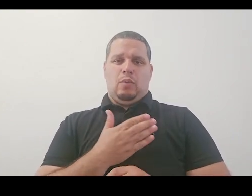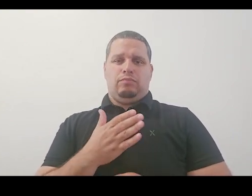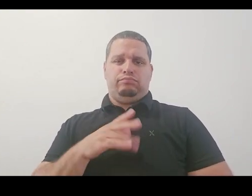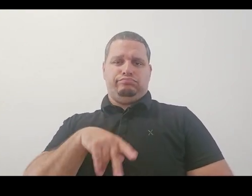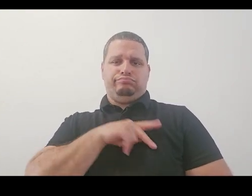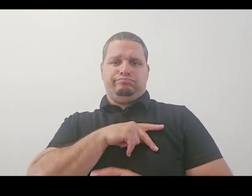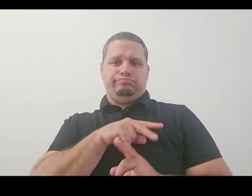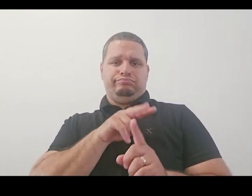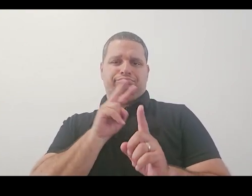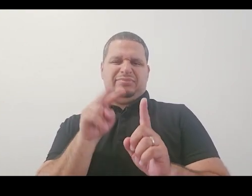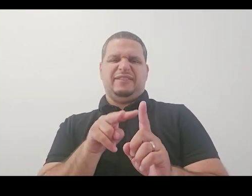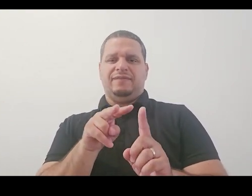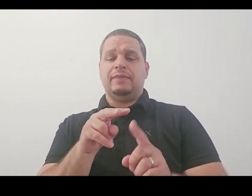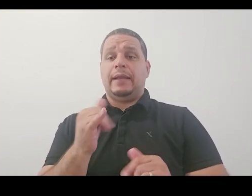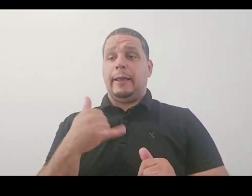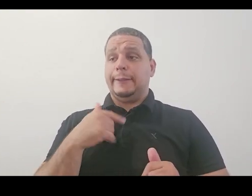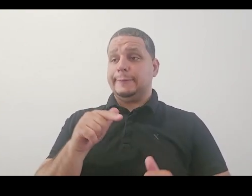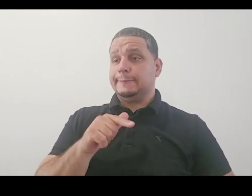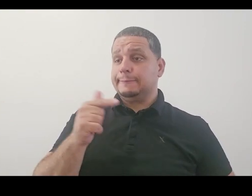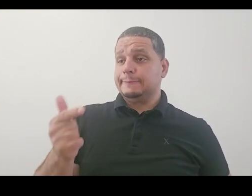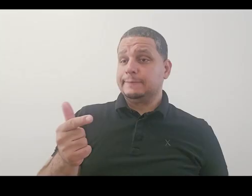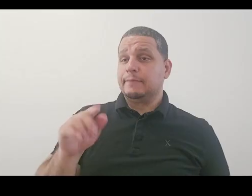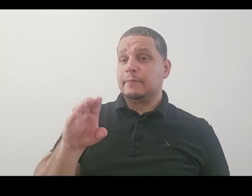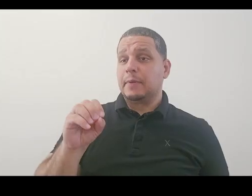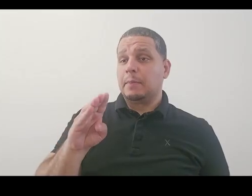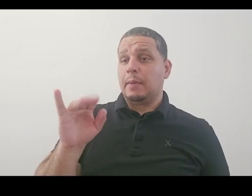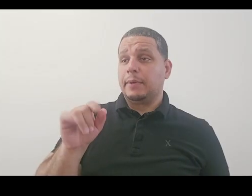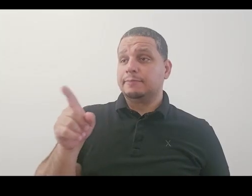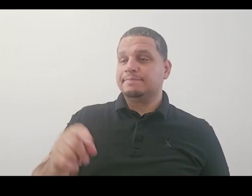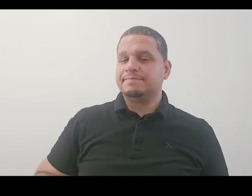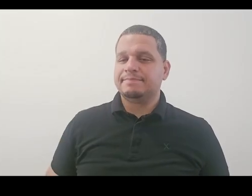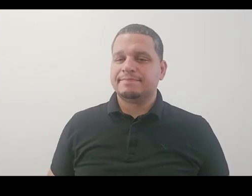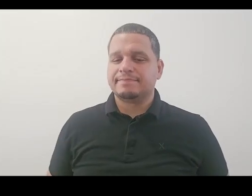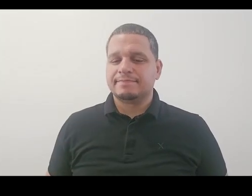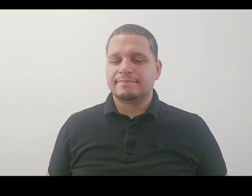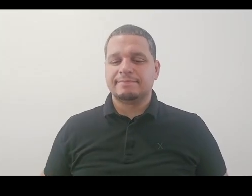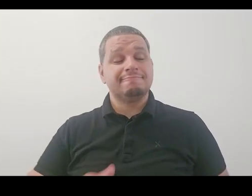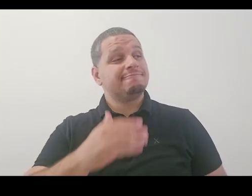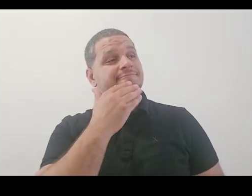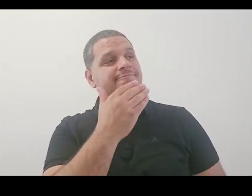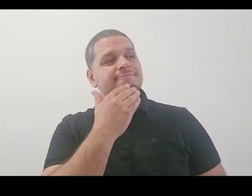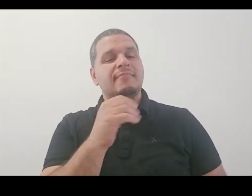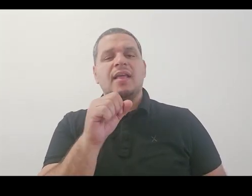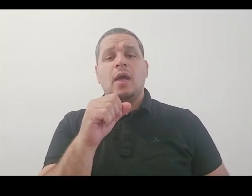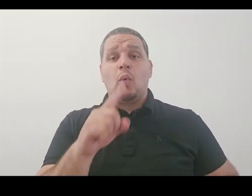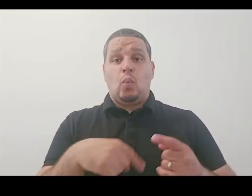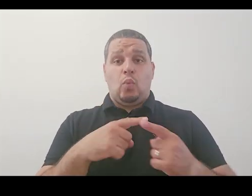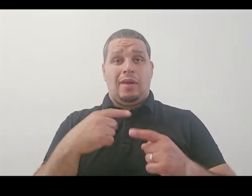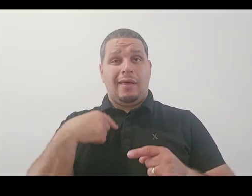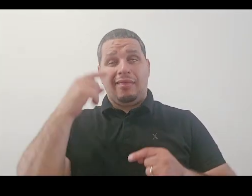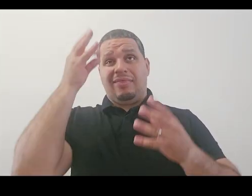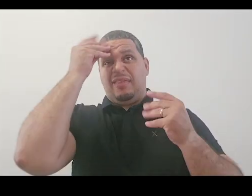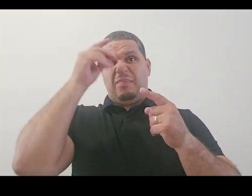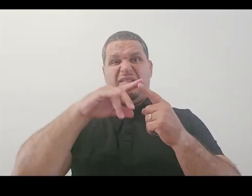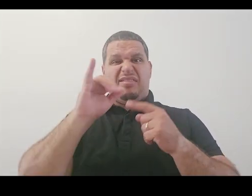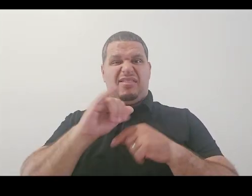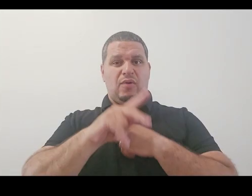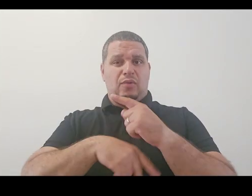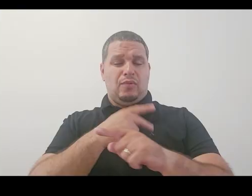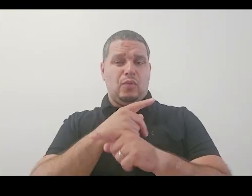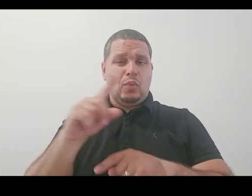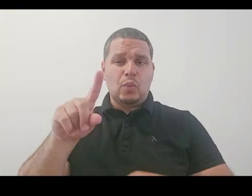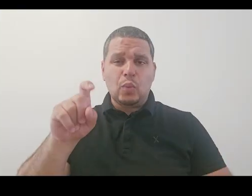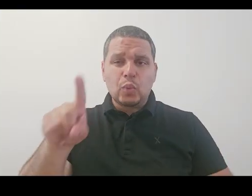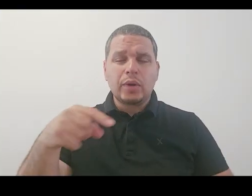I'll stop there and I'll pass it on to Bobby. Thank you. When I think about this question and I think